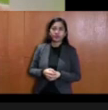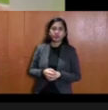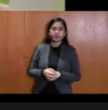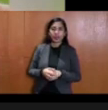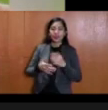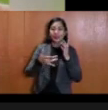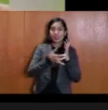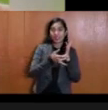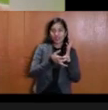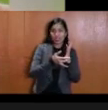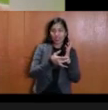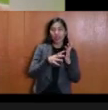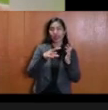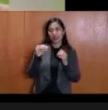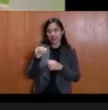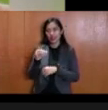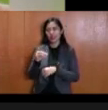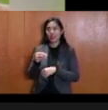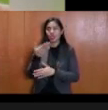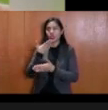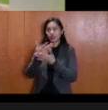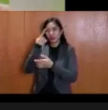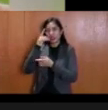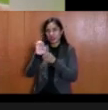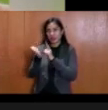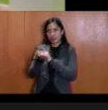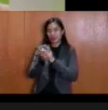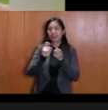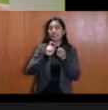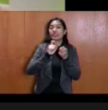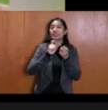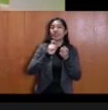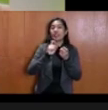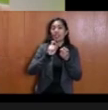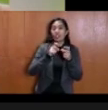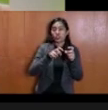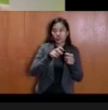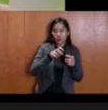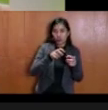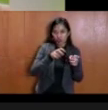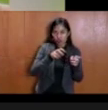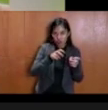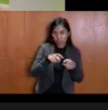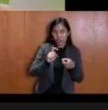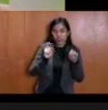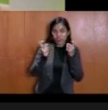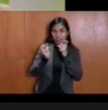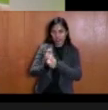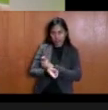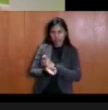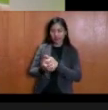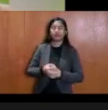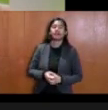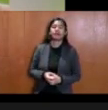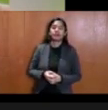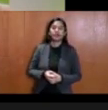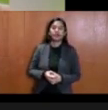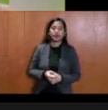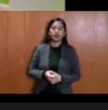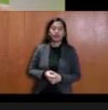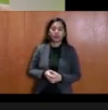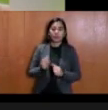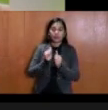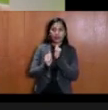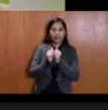digital and green transition create already or generate savings for them. That's something that we can So it's